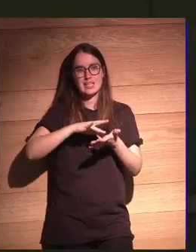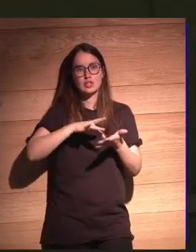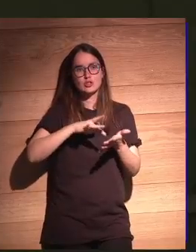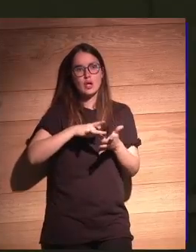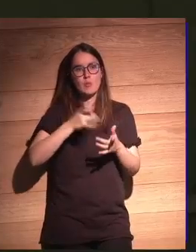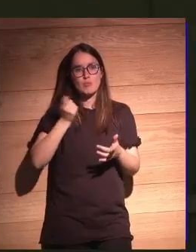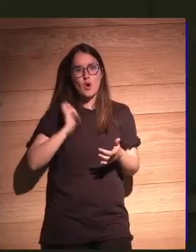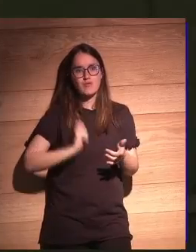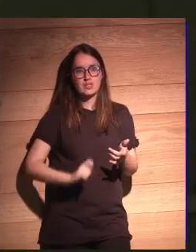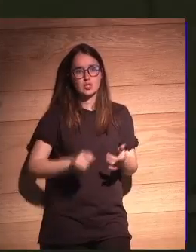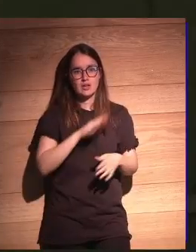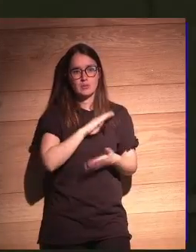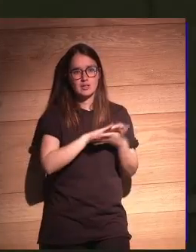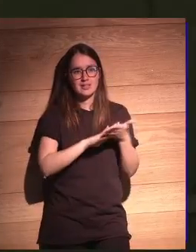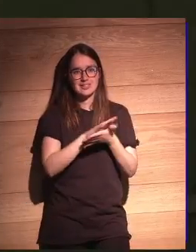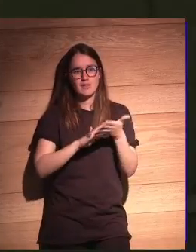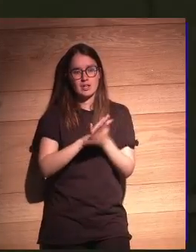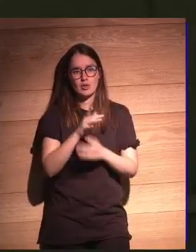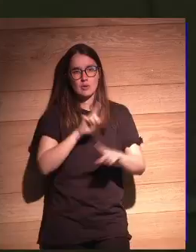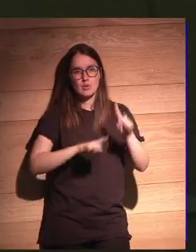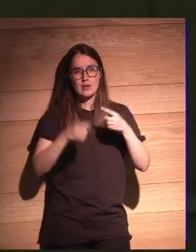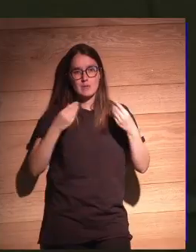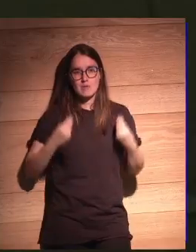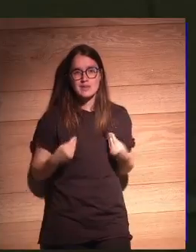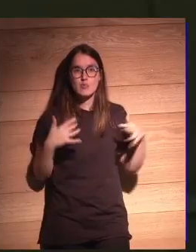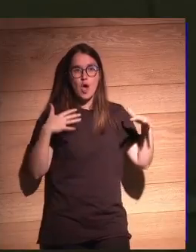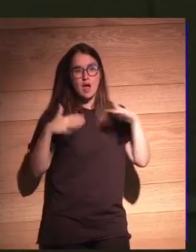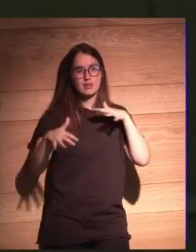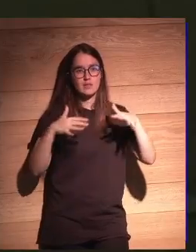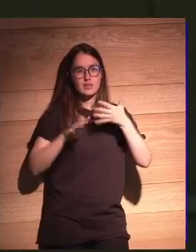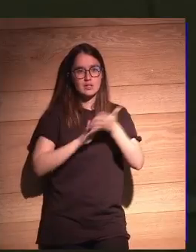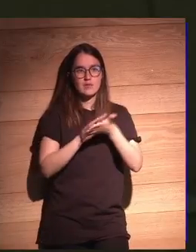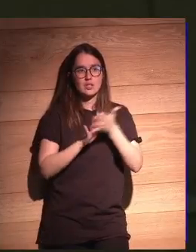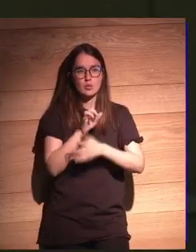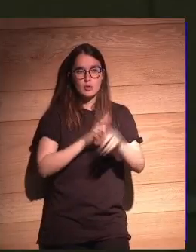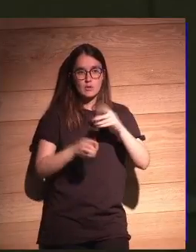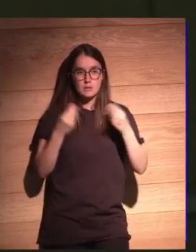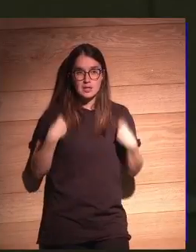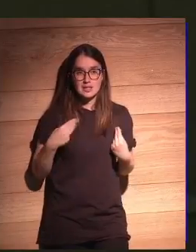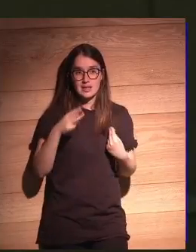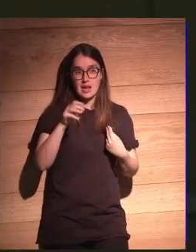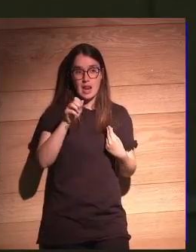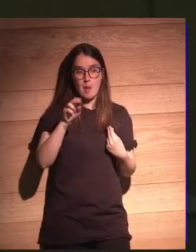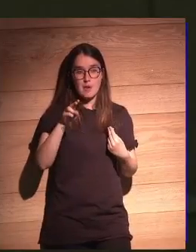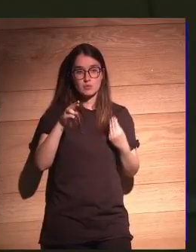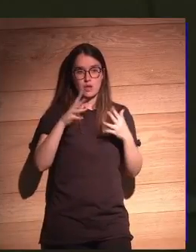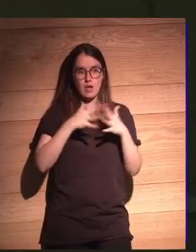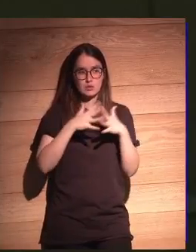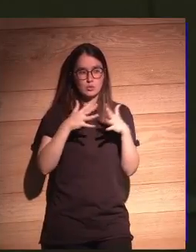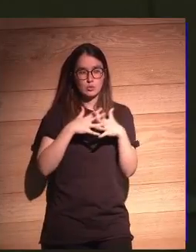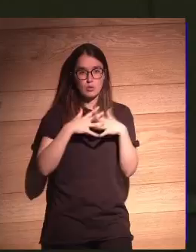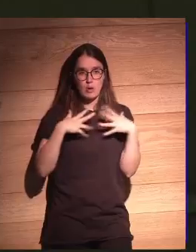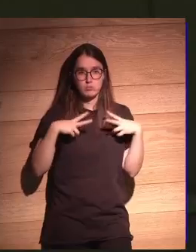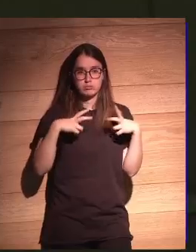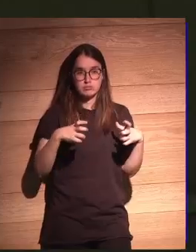real estate boom and what happened before, where we saw many professionals talking about that problem and many activists dealing with